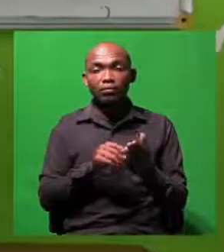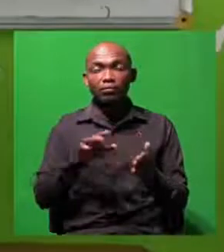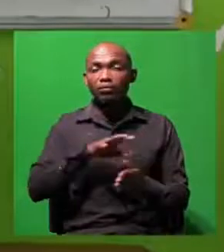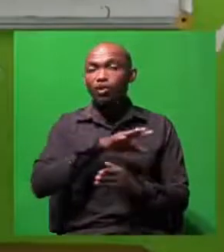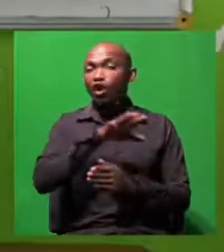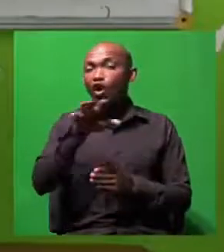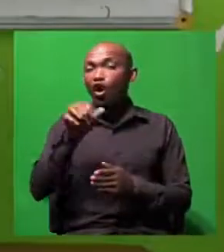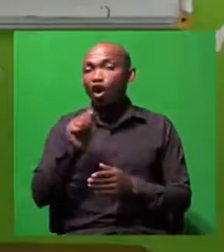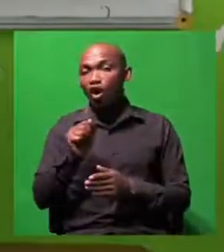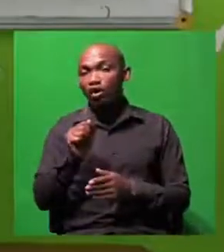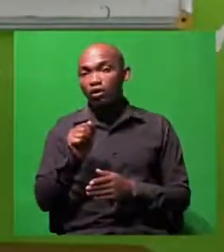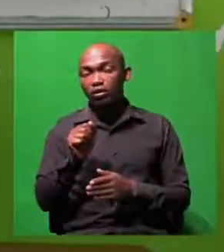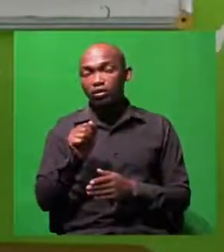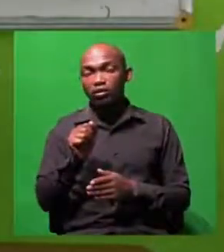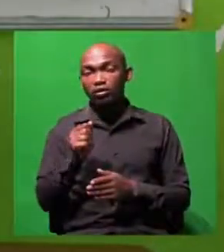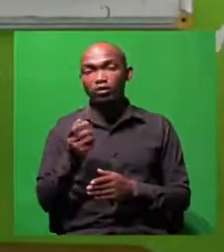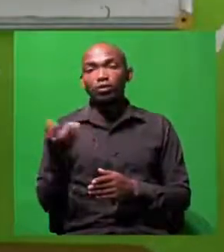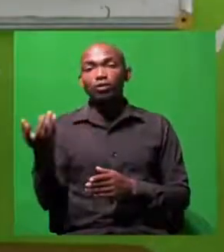all